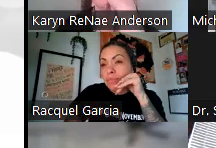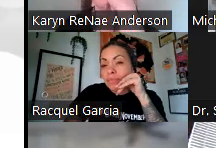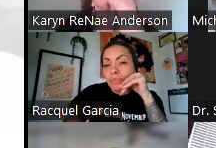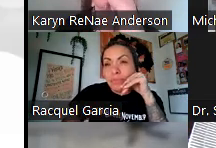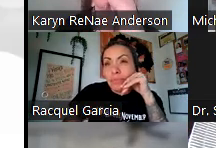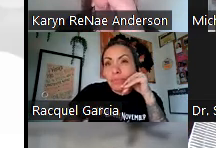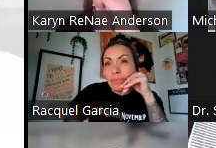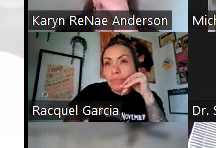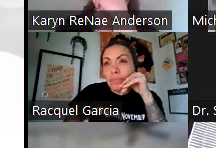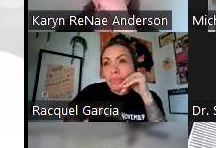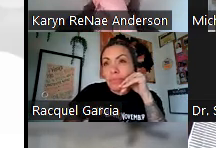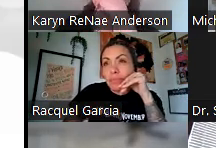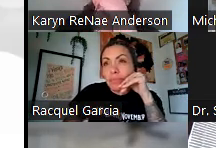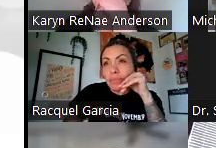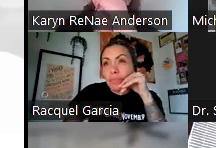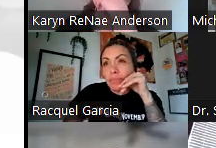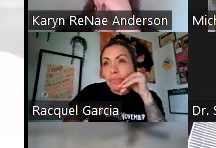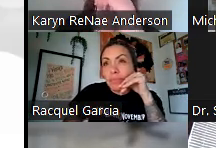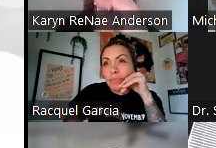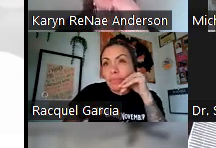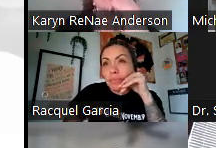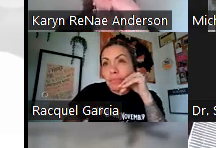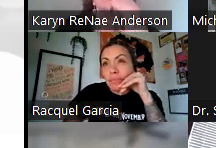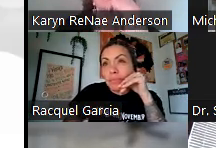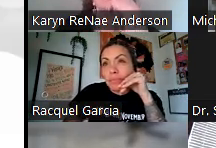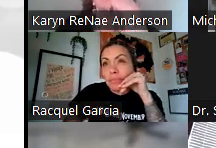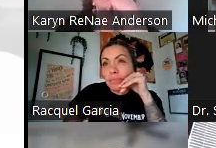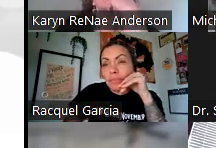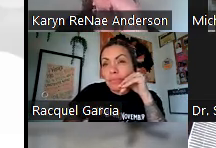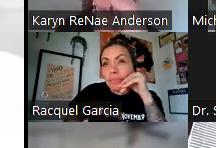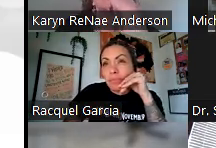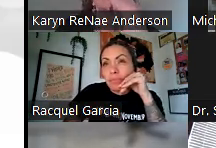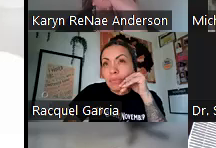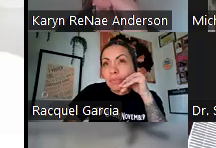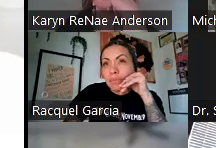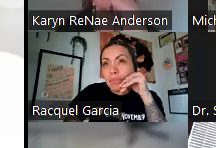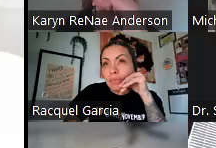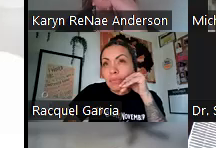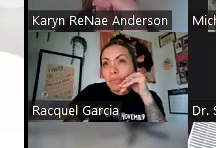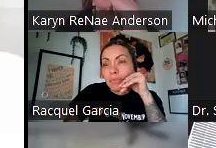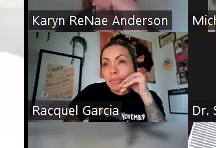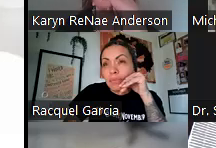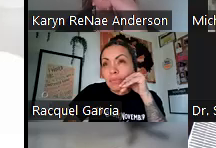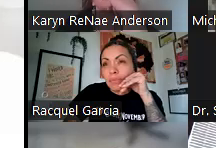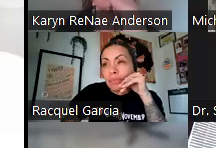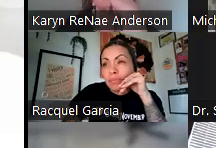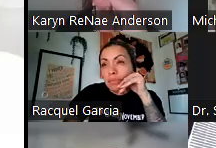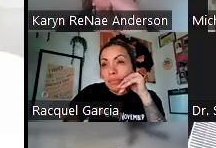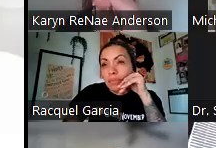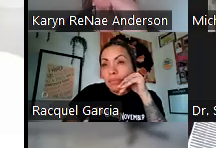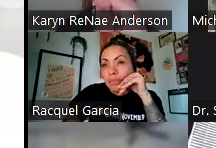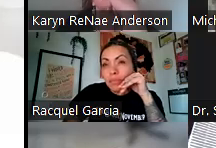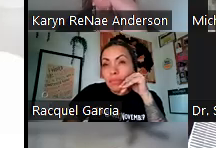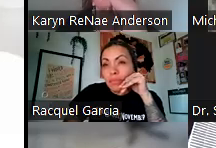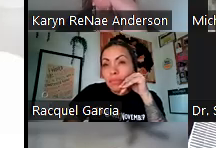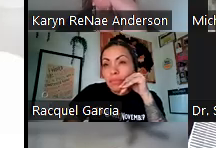time and agenda. Start and end the meetings on time. No acronyms, please. And it is okay to turn off your camera and take time to reset